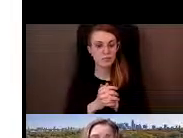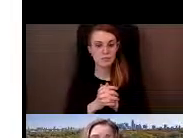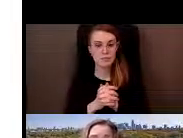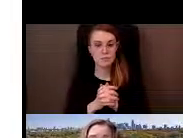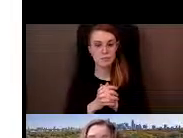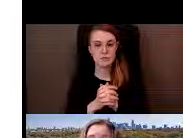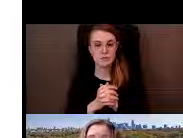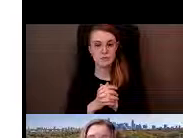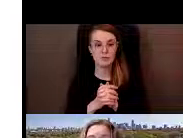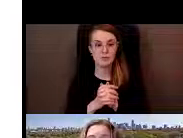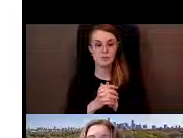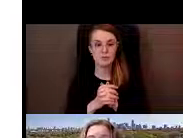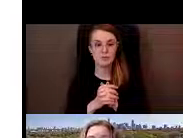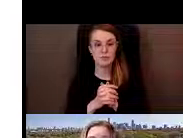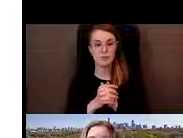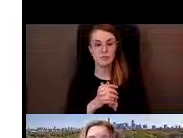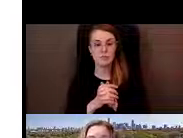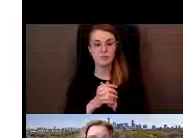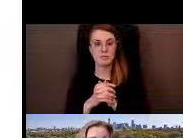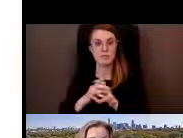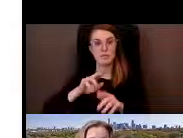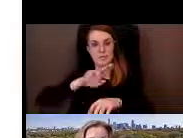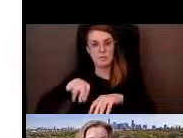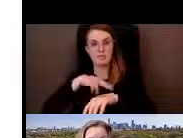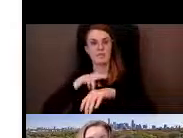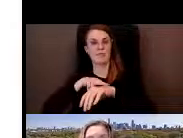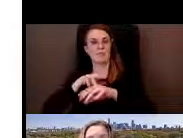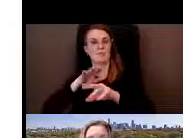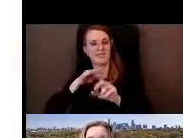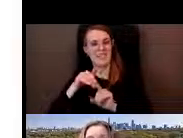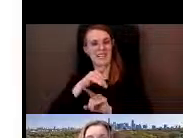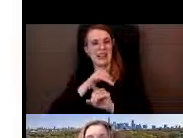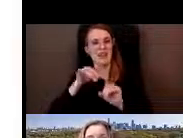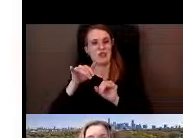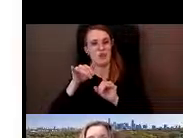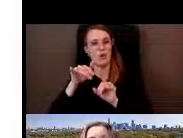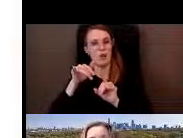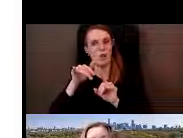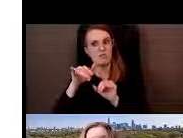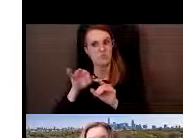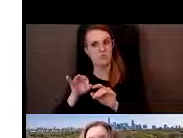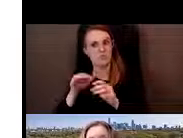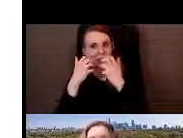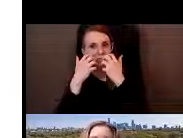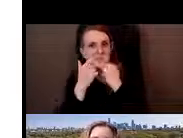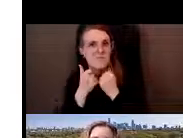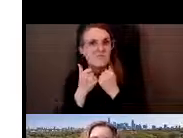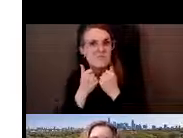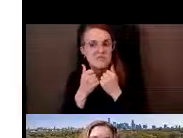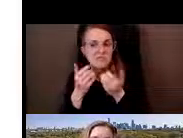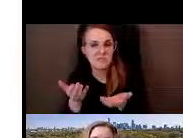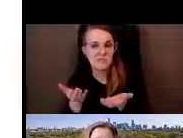Ecological uplift was rated as a high priority from the survey takers. And in this scheme, we calculate about